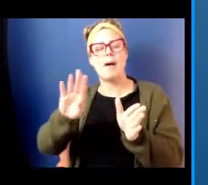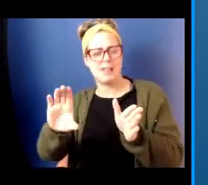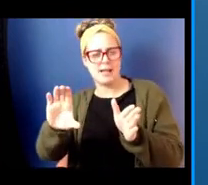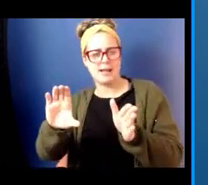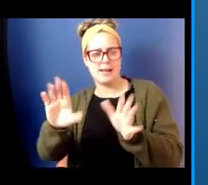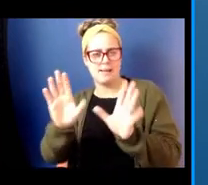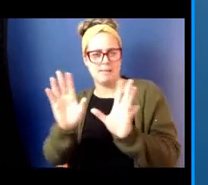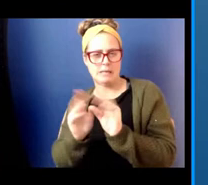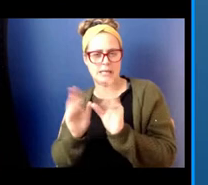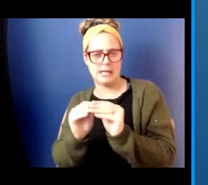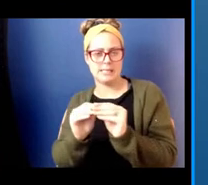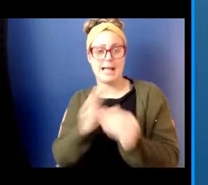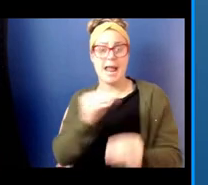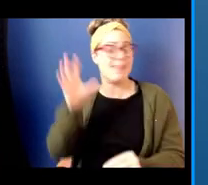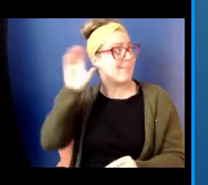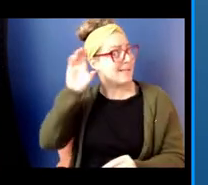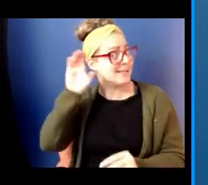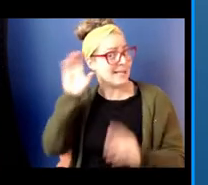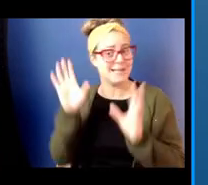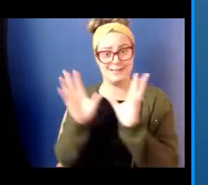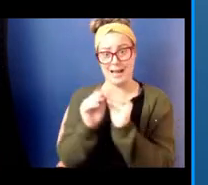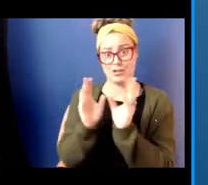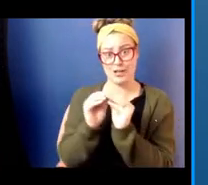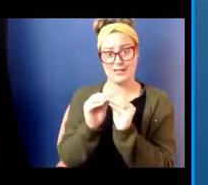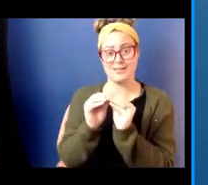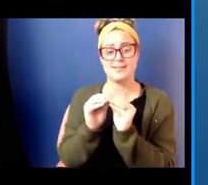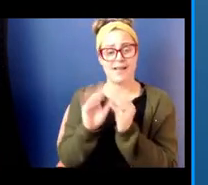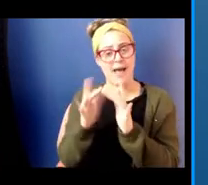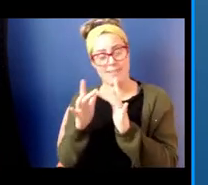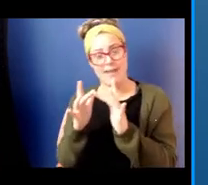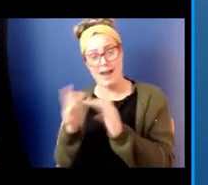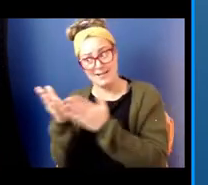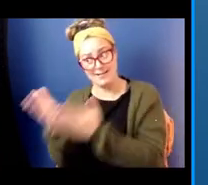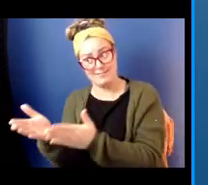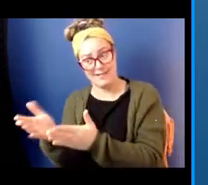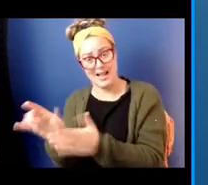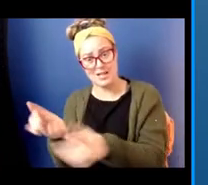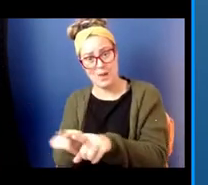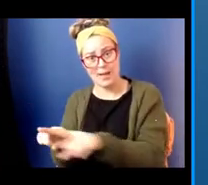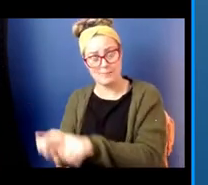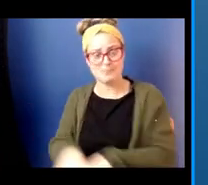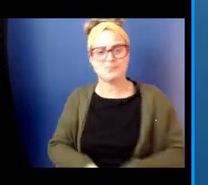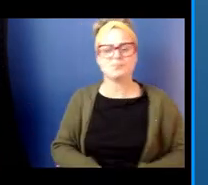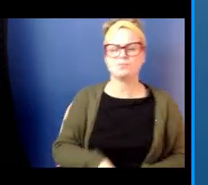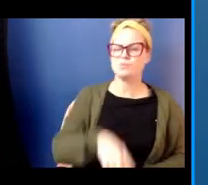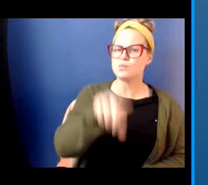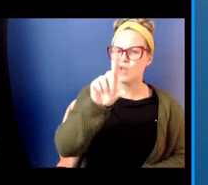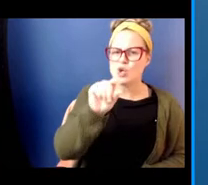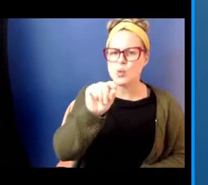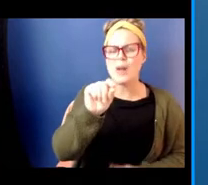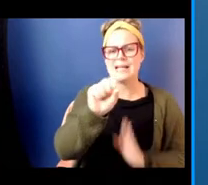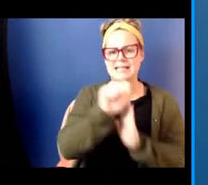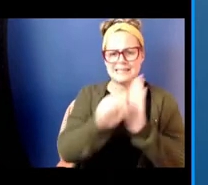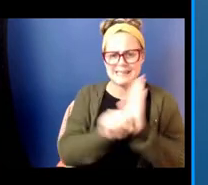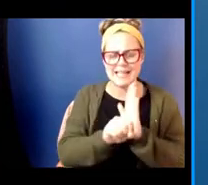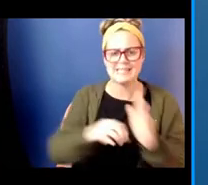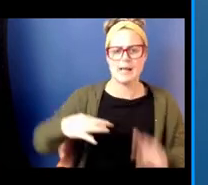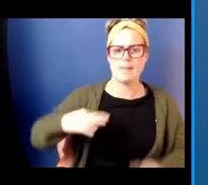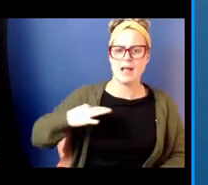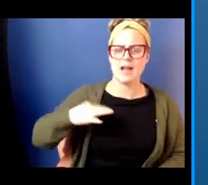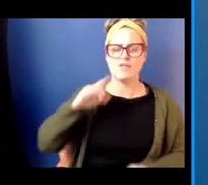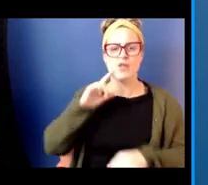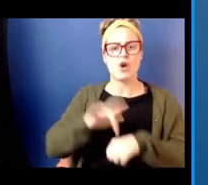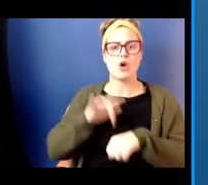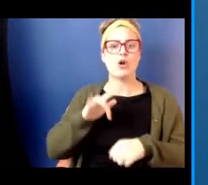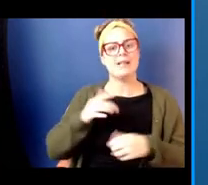portal for public feedback 20 States 20 States applied to be in the early window and in June 16